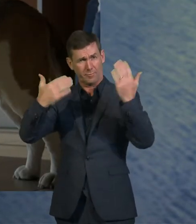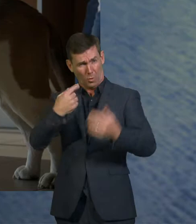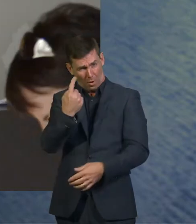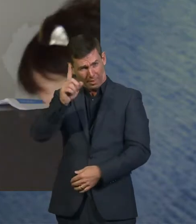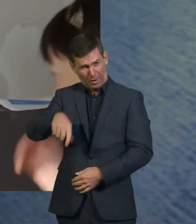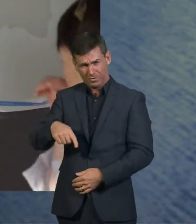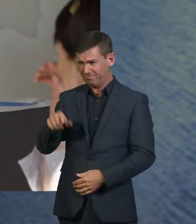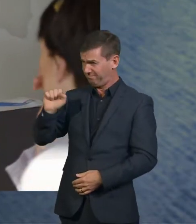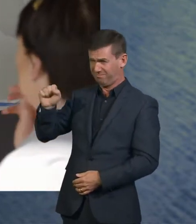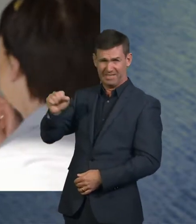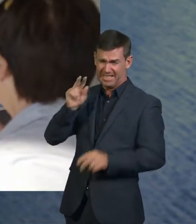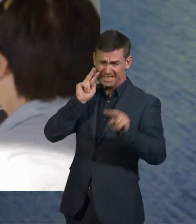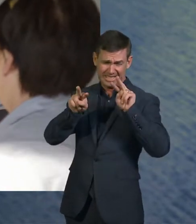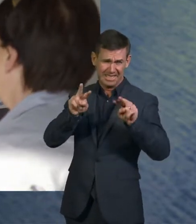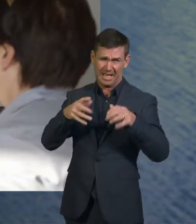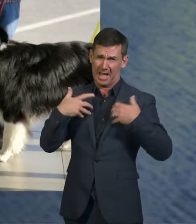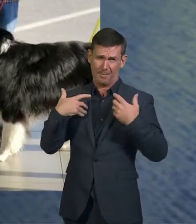at the pet desk. He wants to say hello.